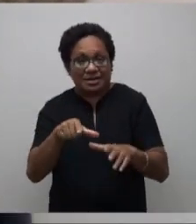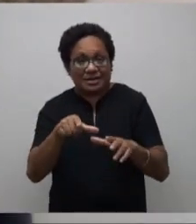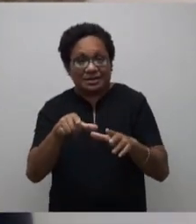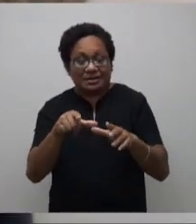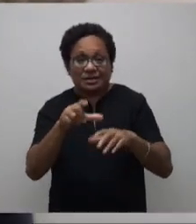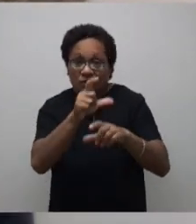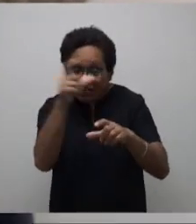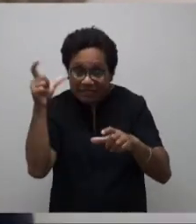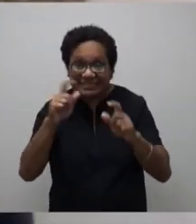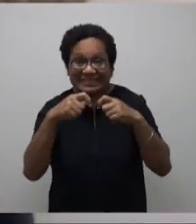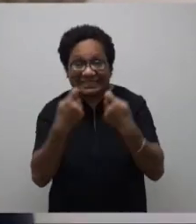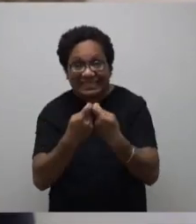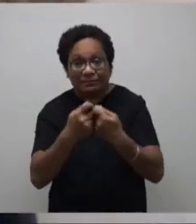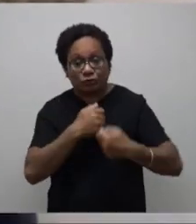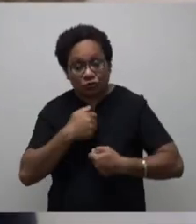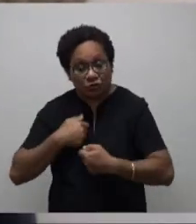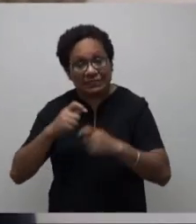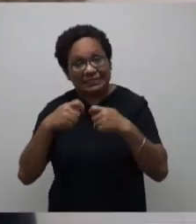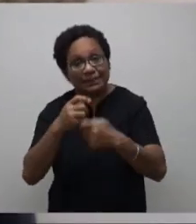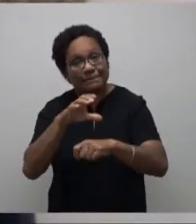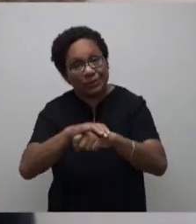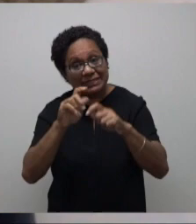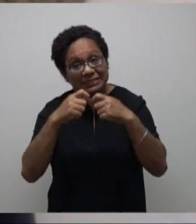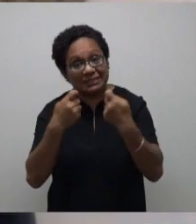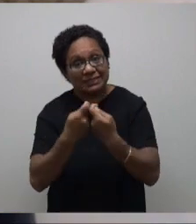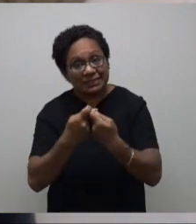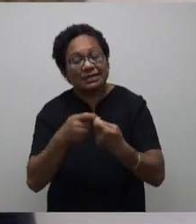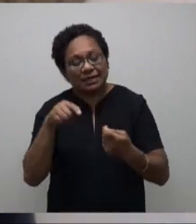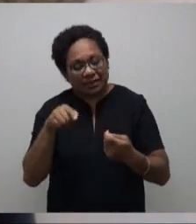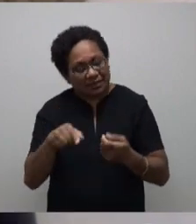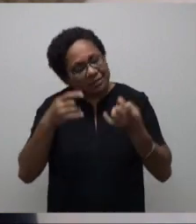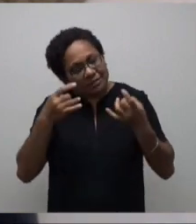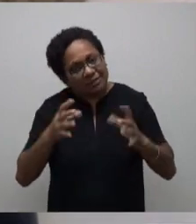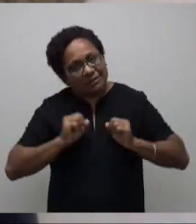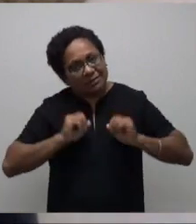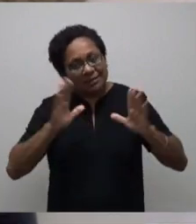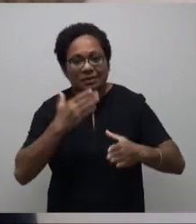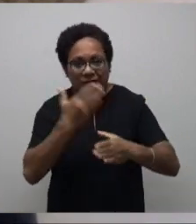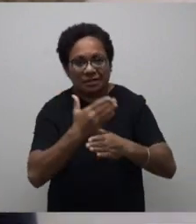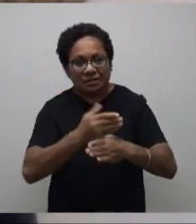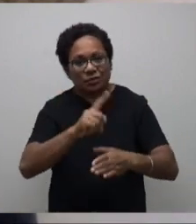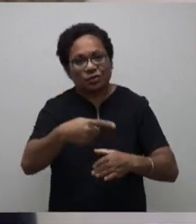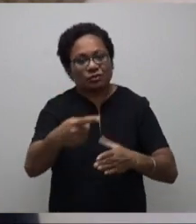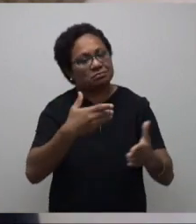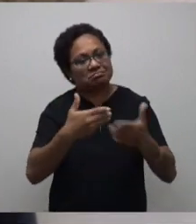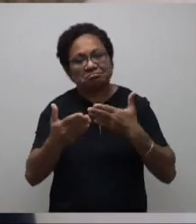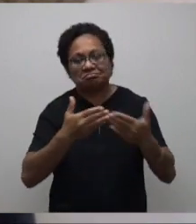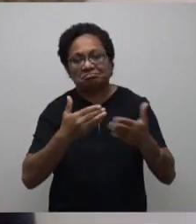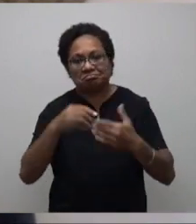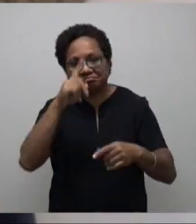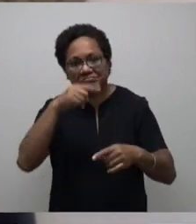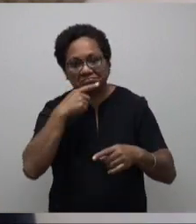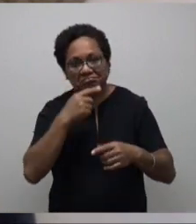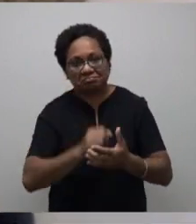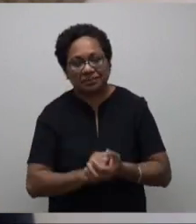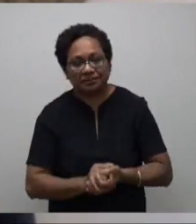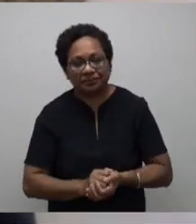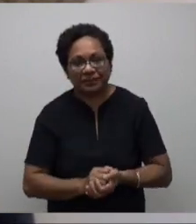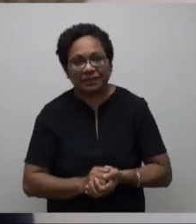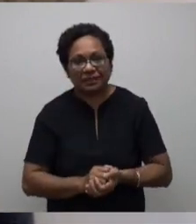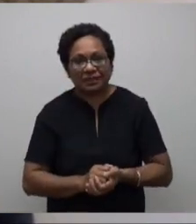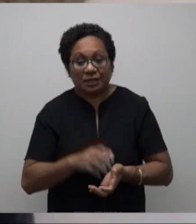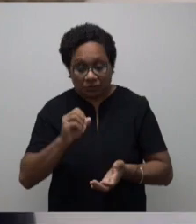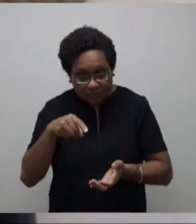we will still be here. As the Permanent Secretary has described, we are shifting our strategy to tackle the